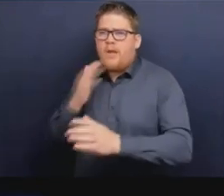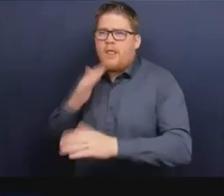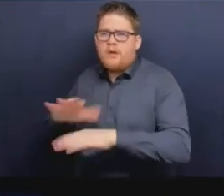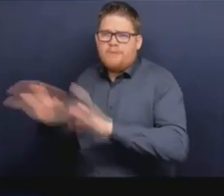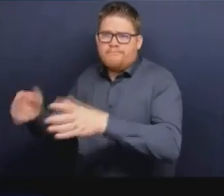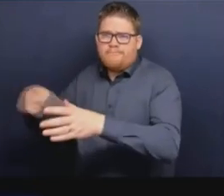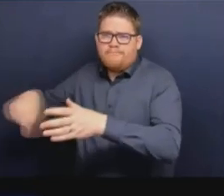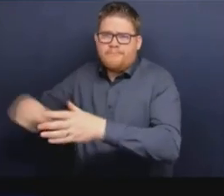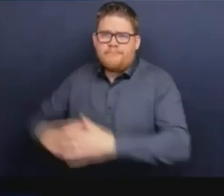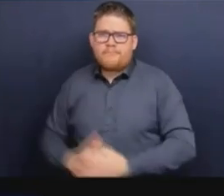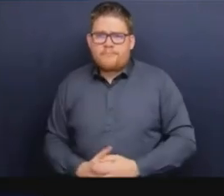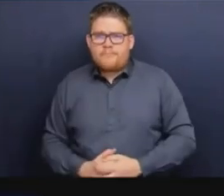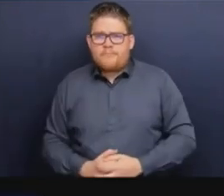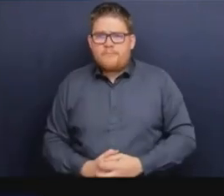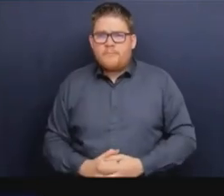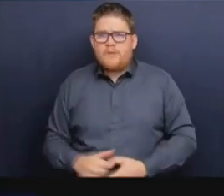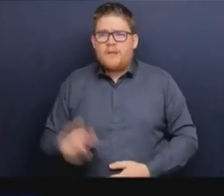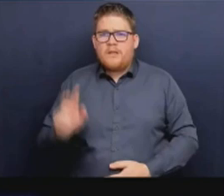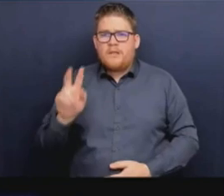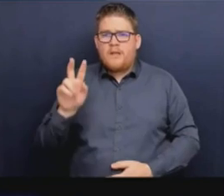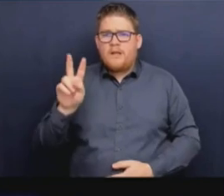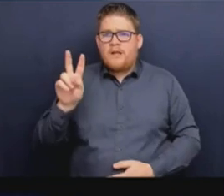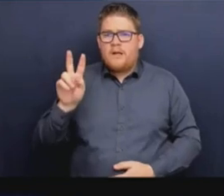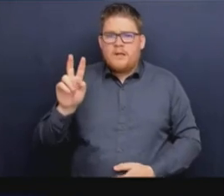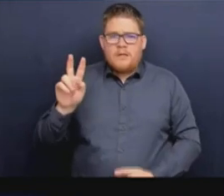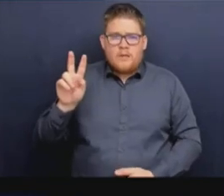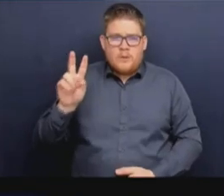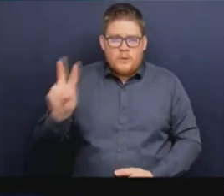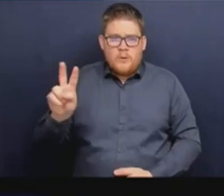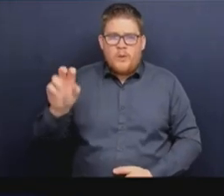in a tech-enabled role.